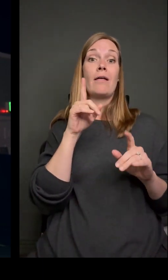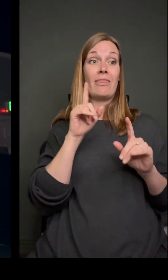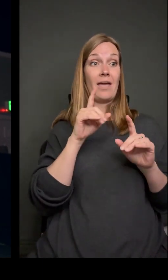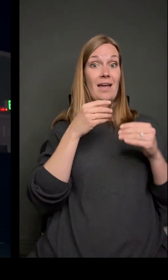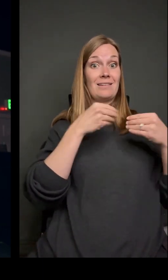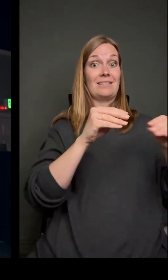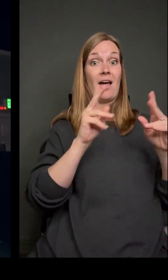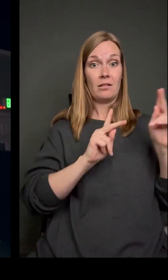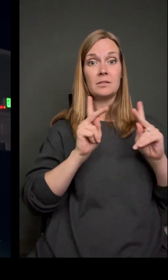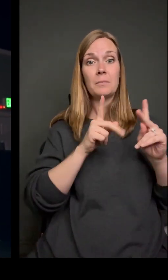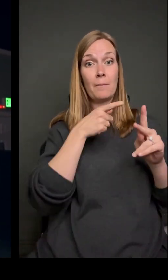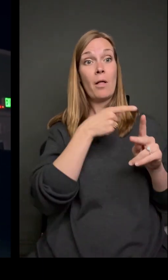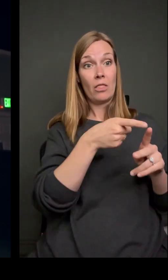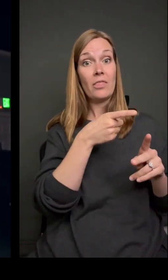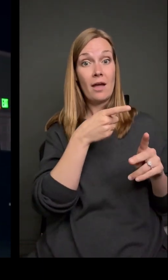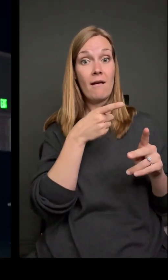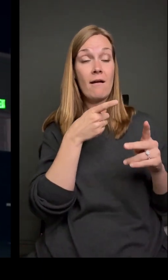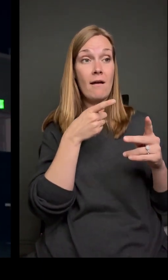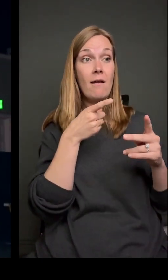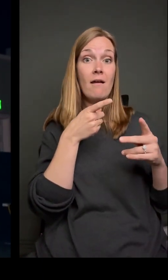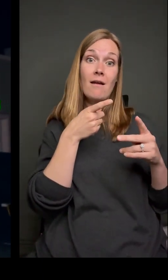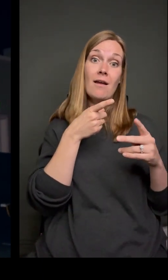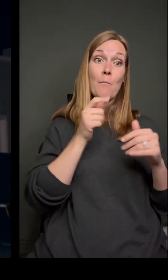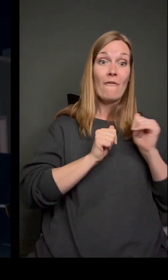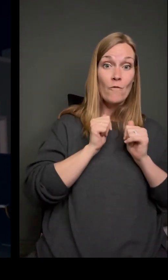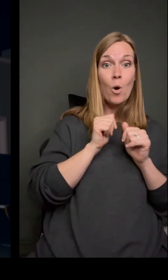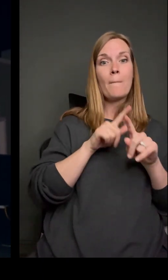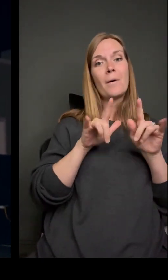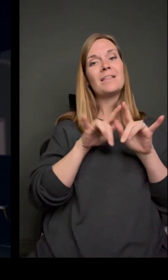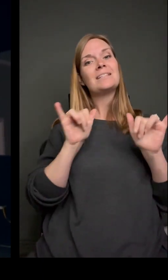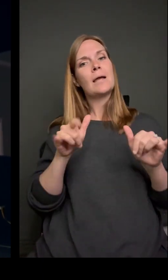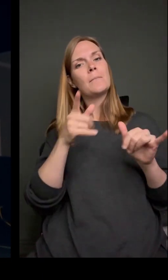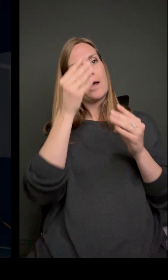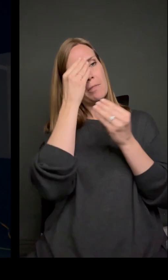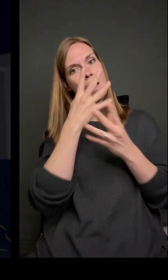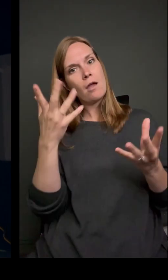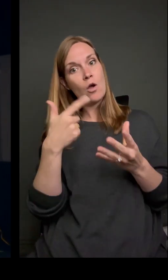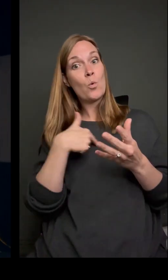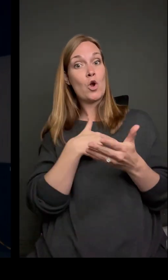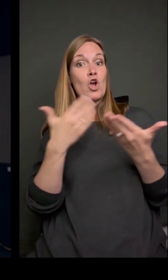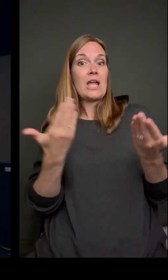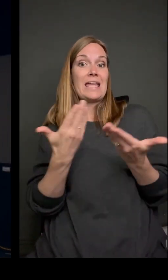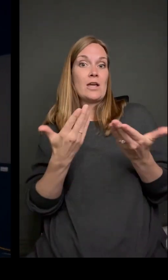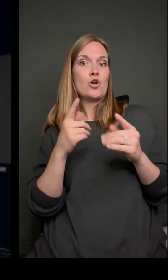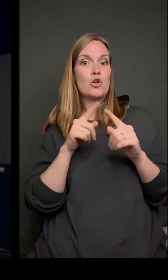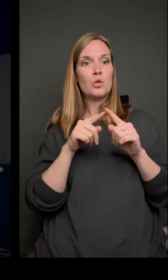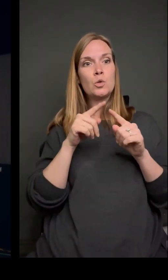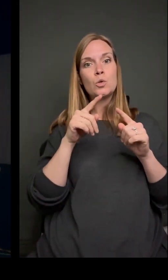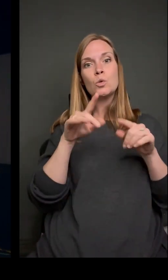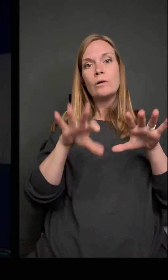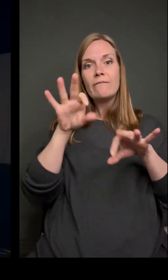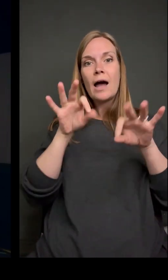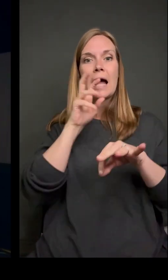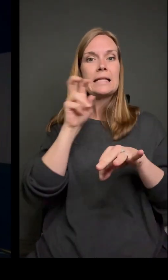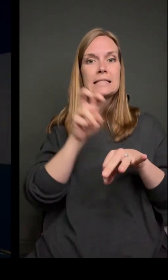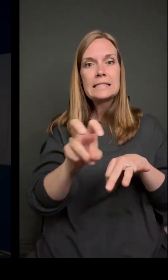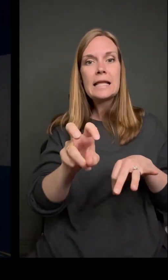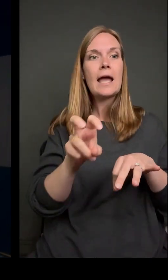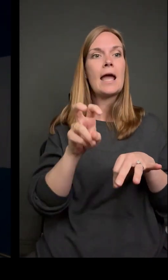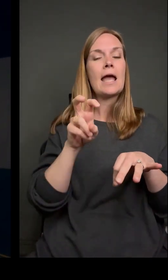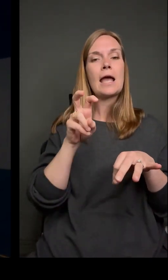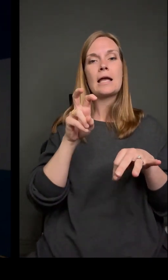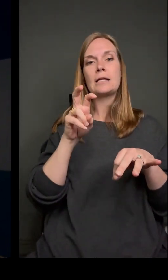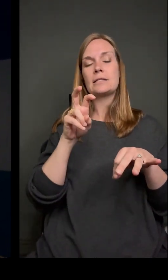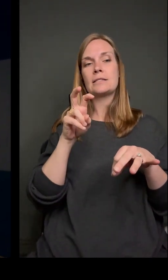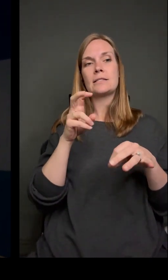villagers know that their services are available for a fixed period of time while they're in town. They're, in fact, what we would call exterminators, hired to come into the home or the place of business